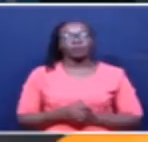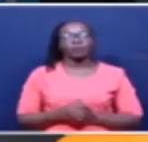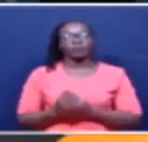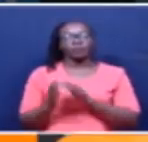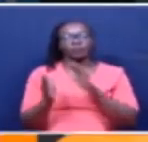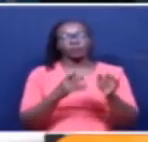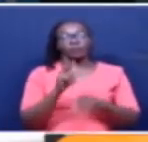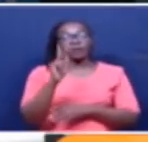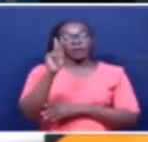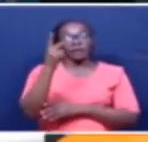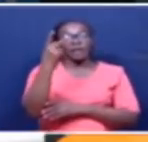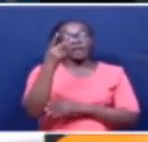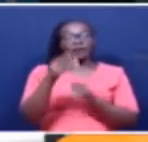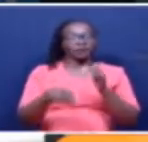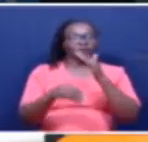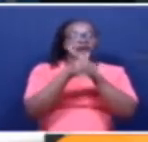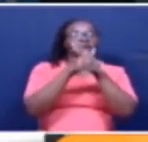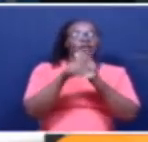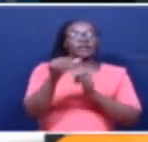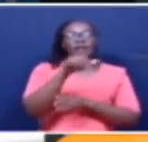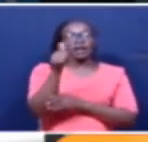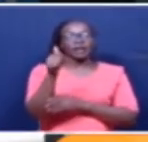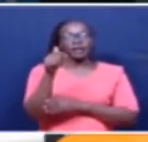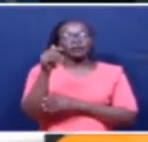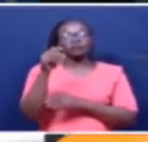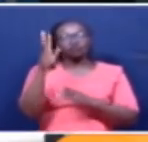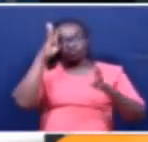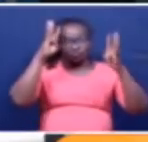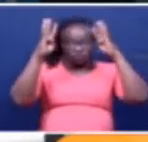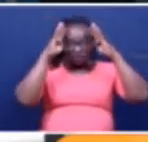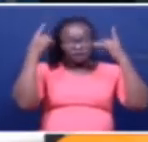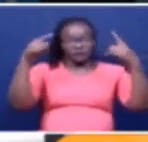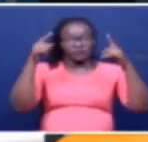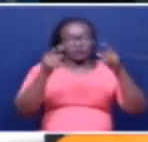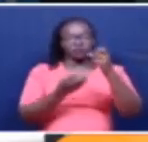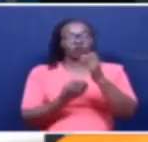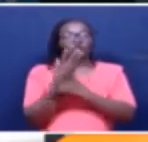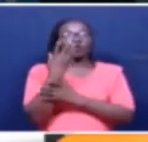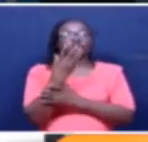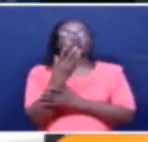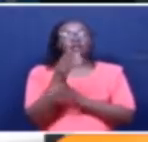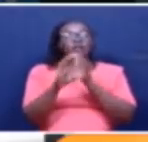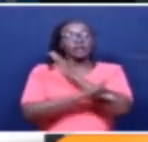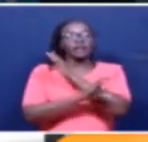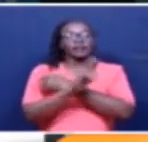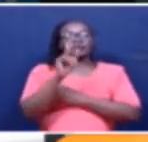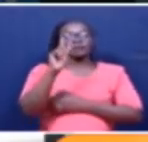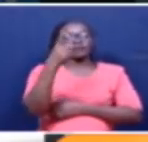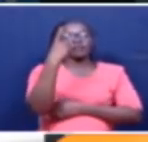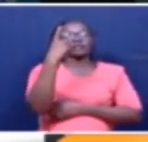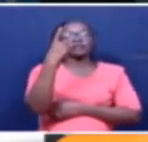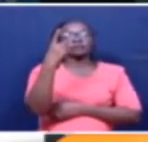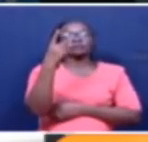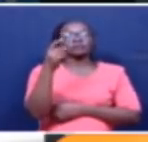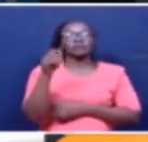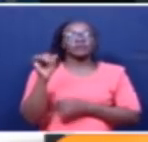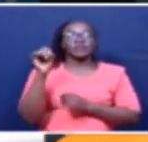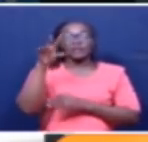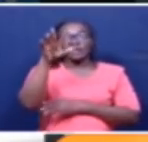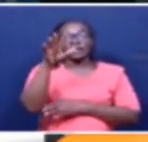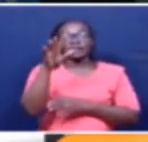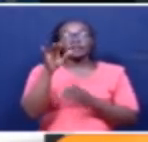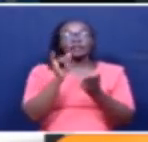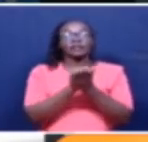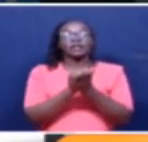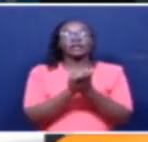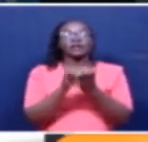Kenya has added another feather to its innovation cap by successfully launching the country's first satellite. The satellite, by a project